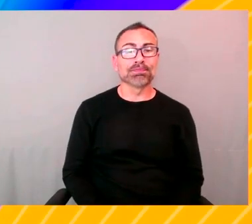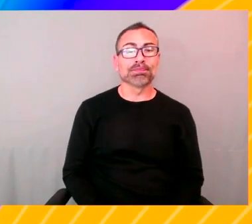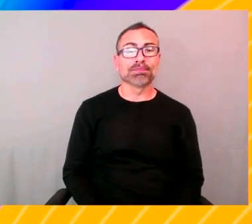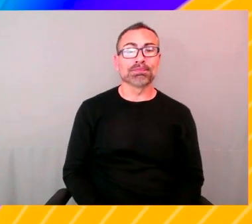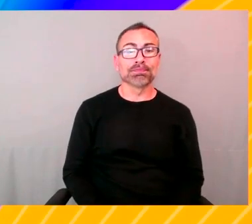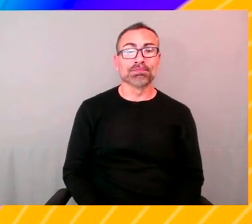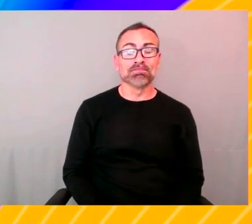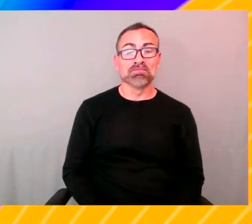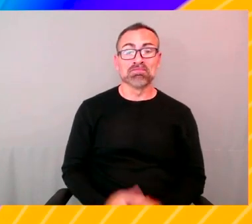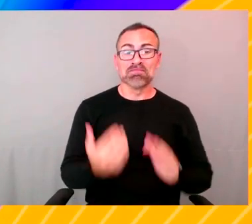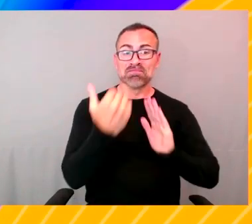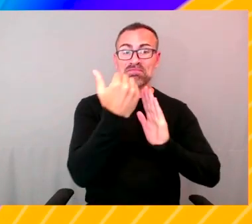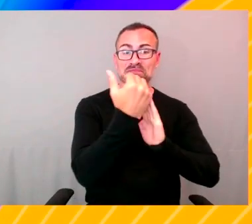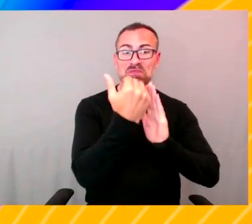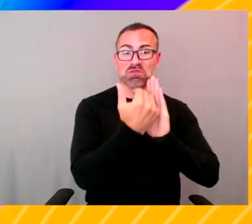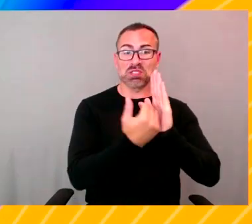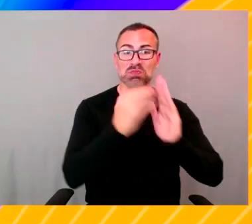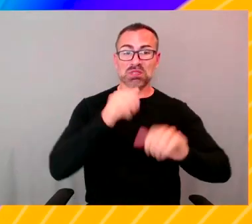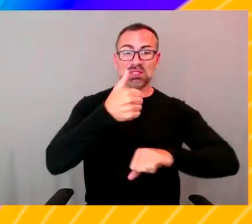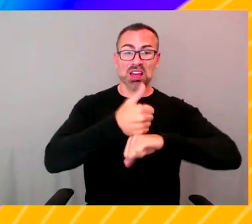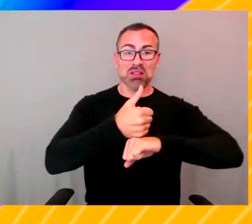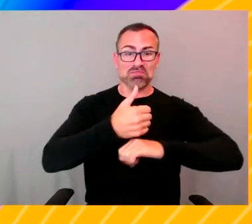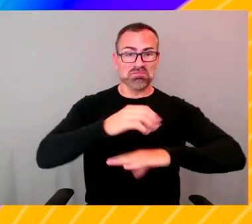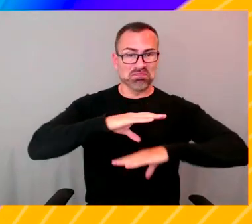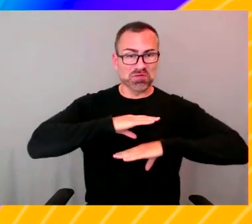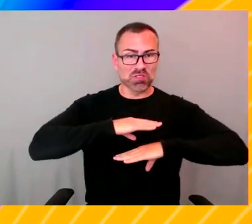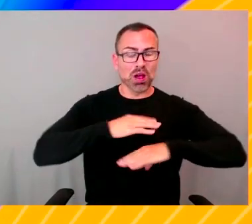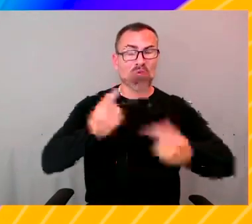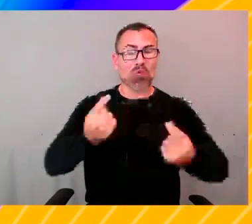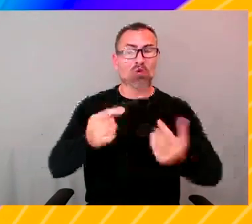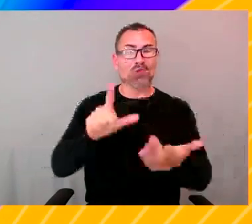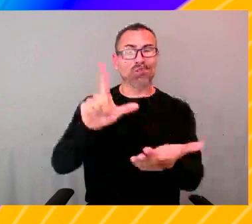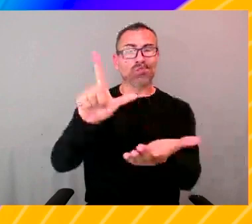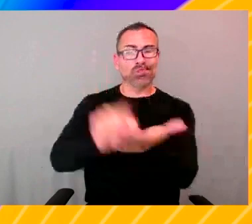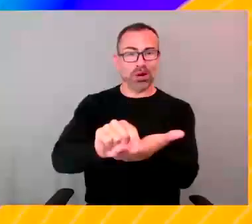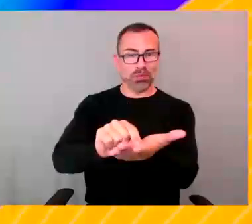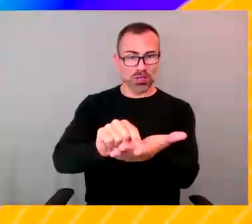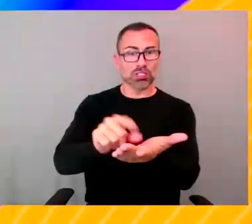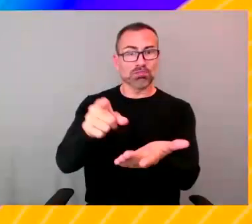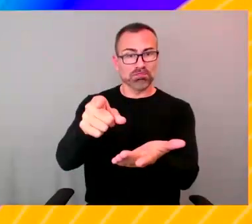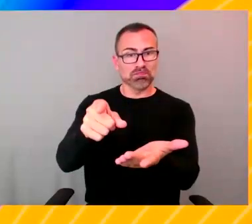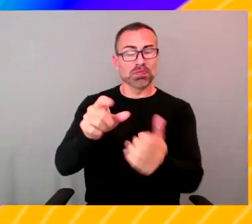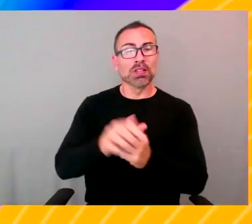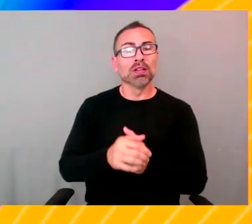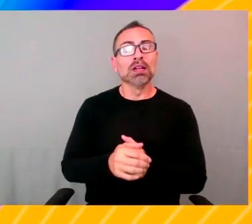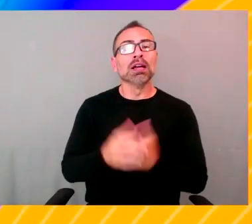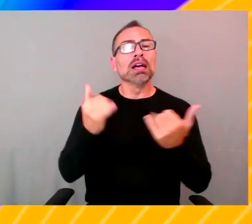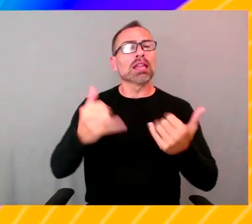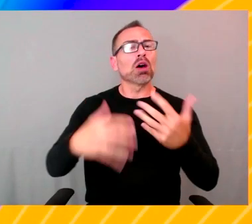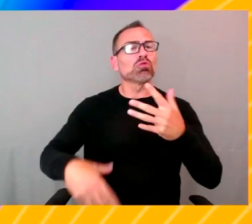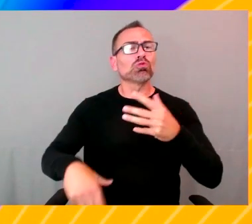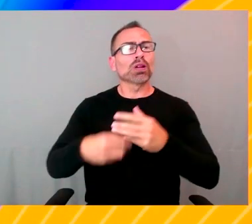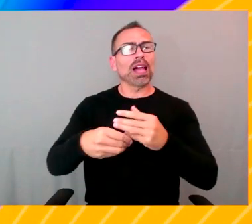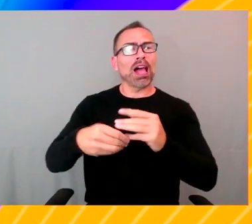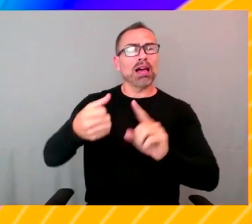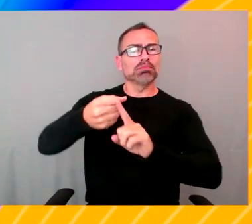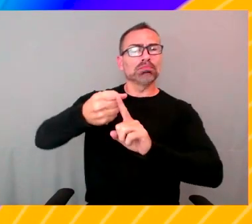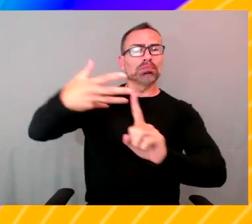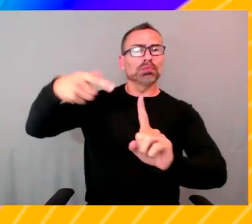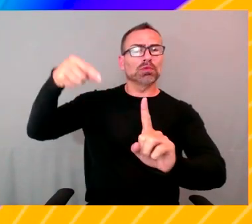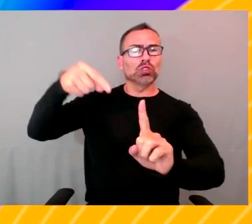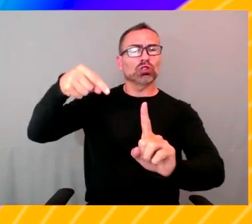recipe, what we can then publish it and add a description, and it'll create a new version of the